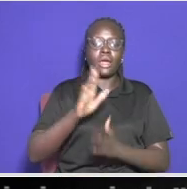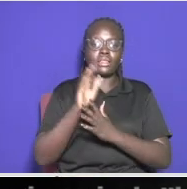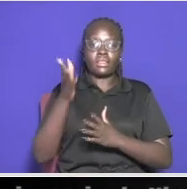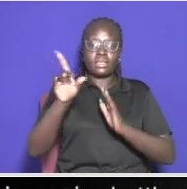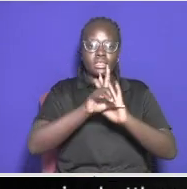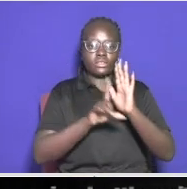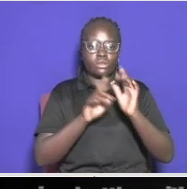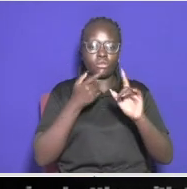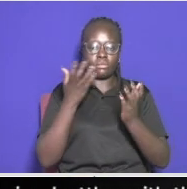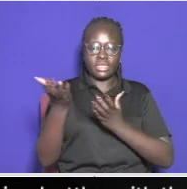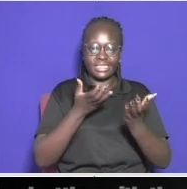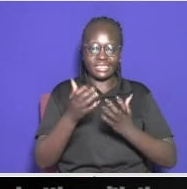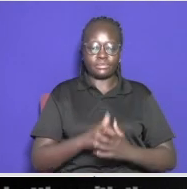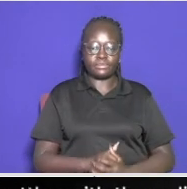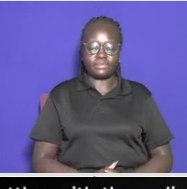Entrepreneur.